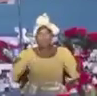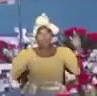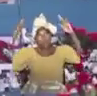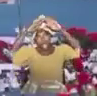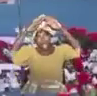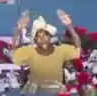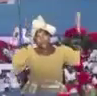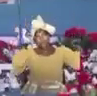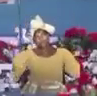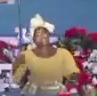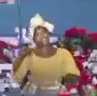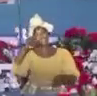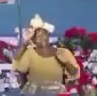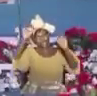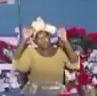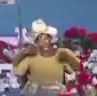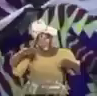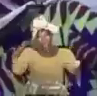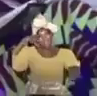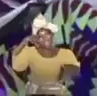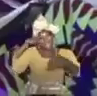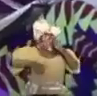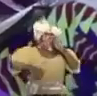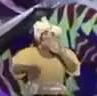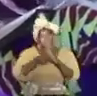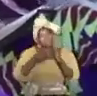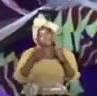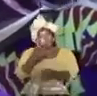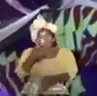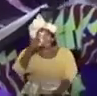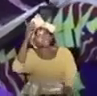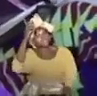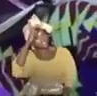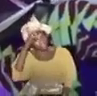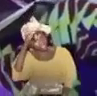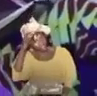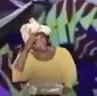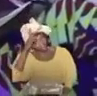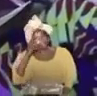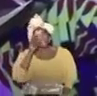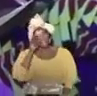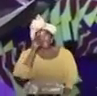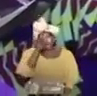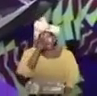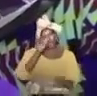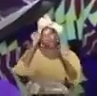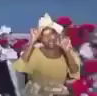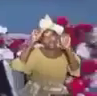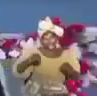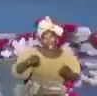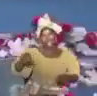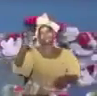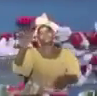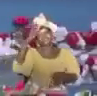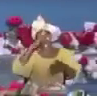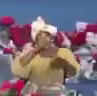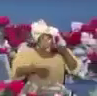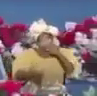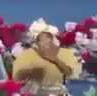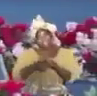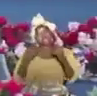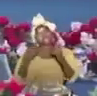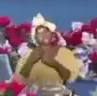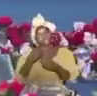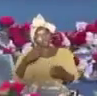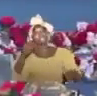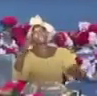you can hide to in away from demons. You can hide away from armed robbers. The